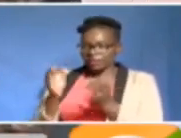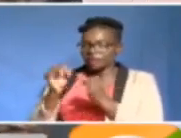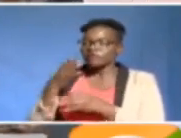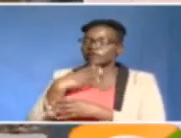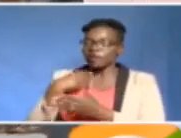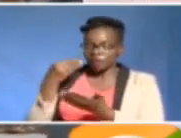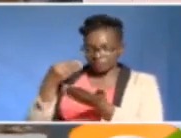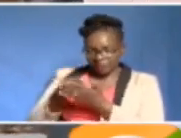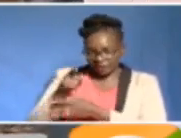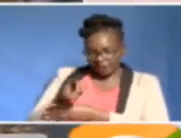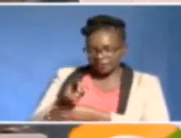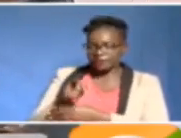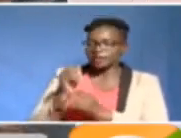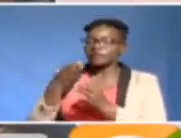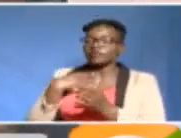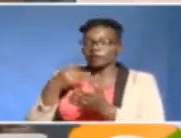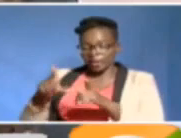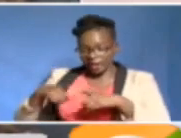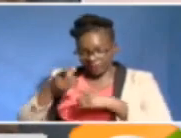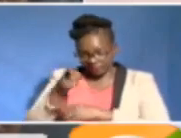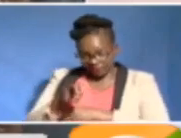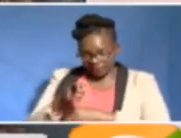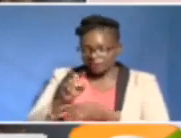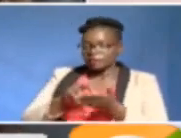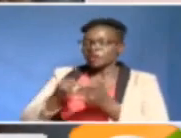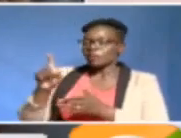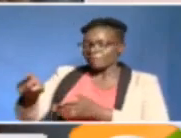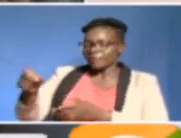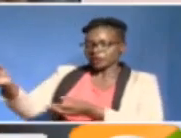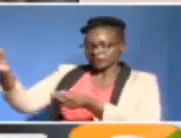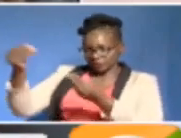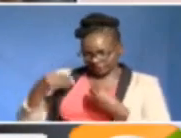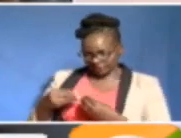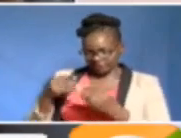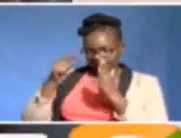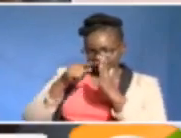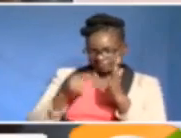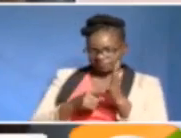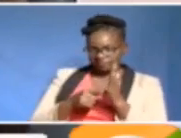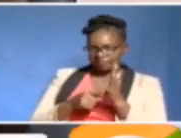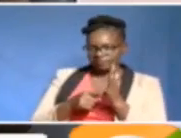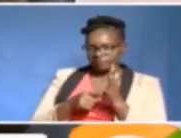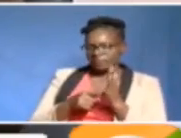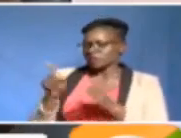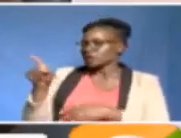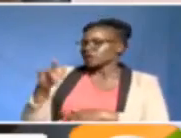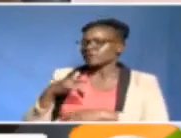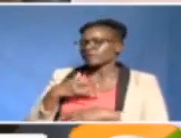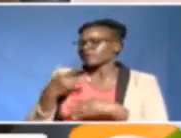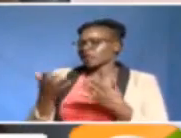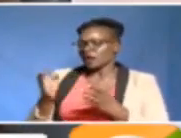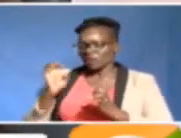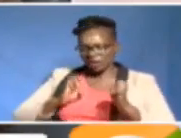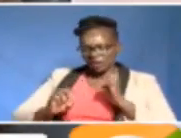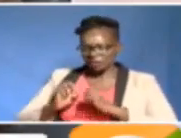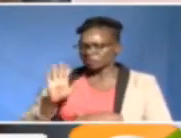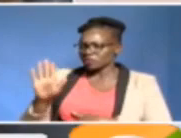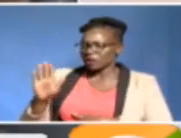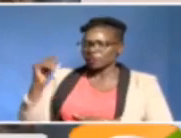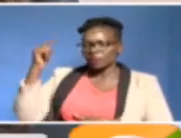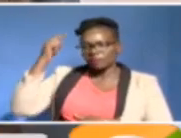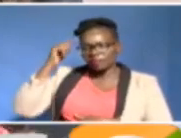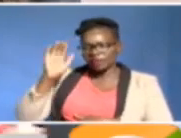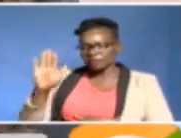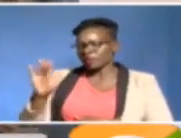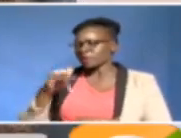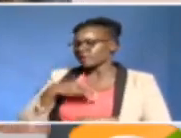money, if you want this life, there's a part of you have to give. What does that do to you emotionally, mentally, that you knew,